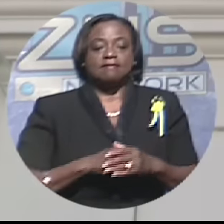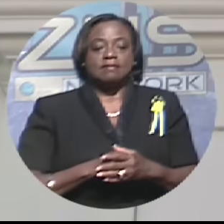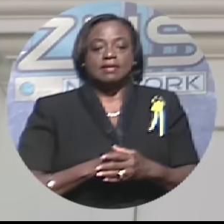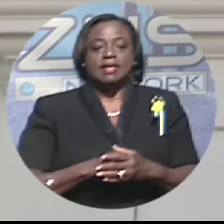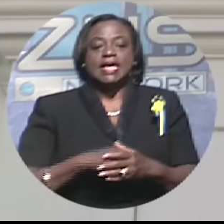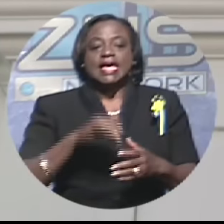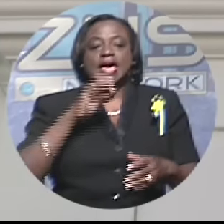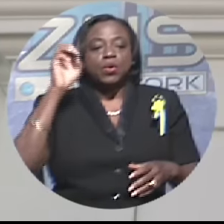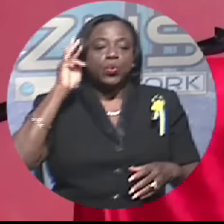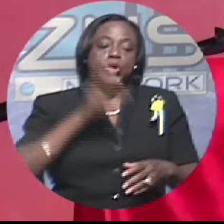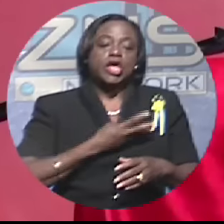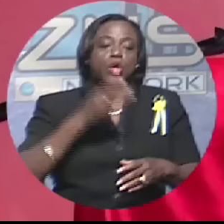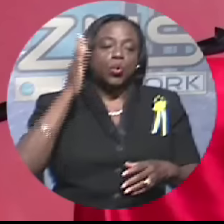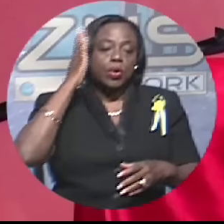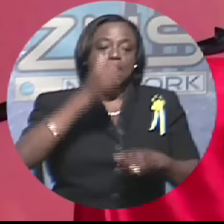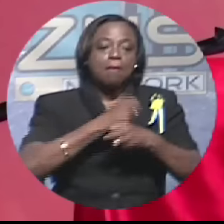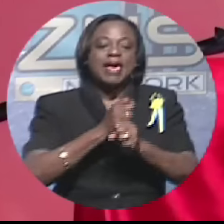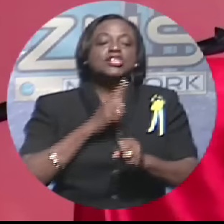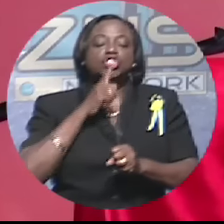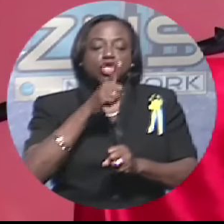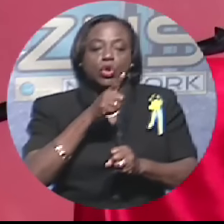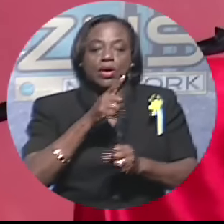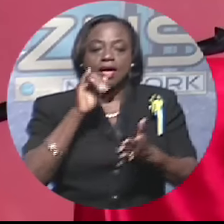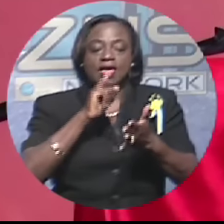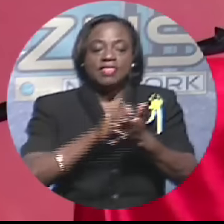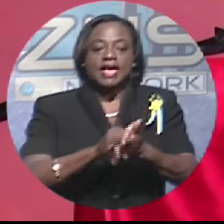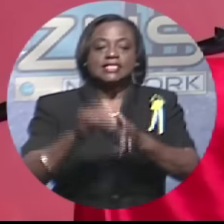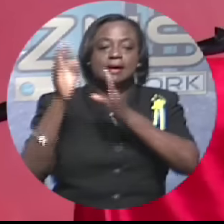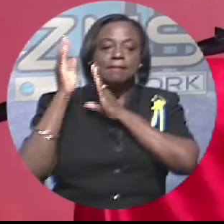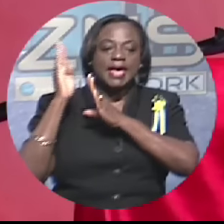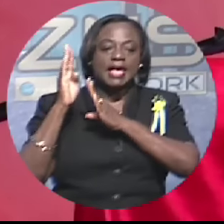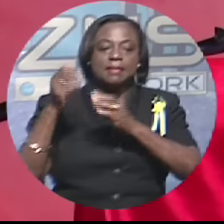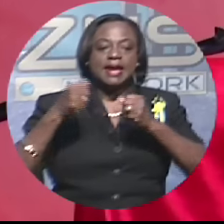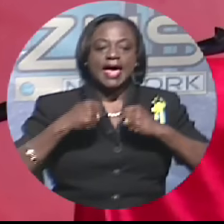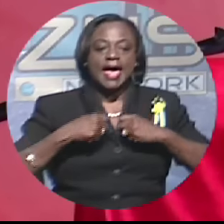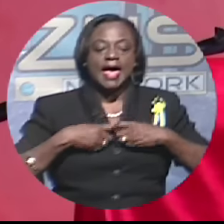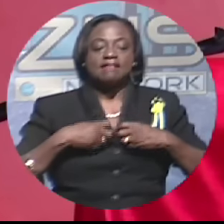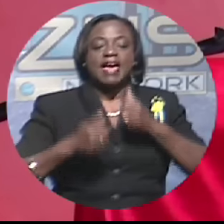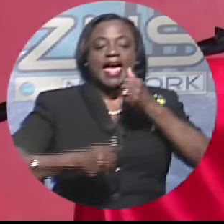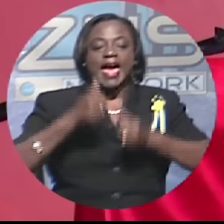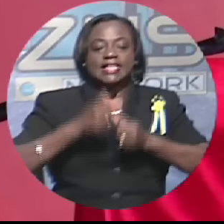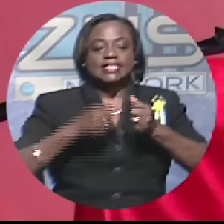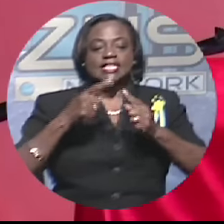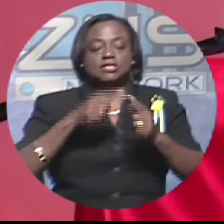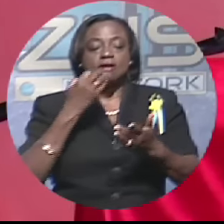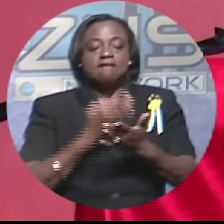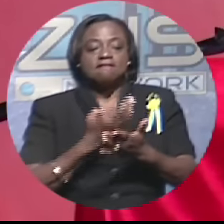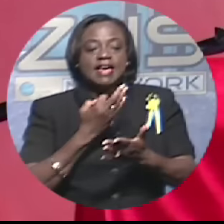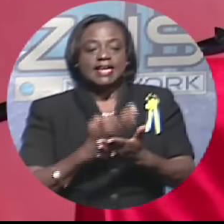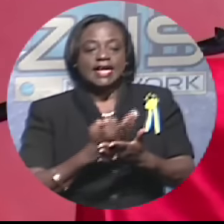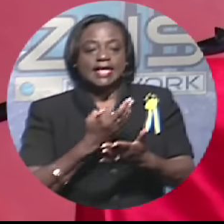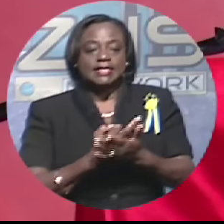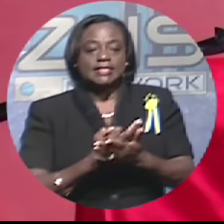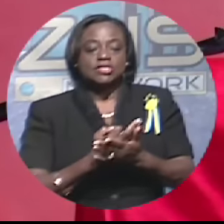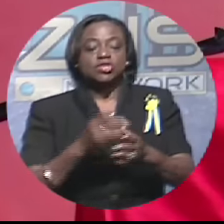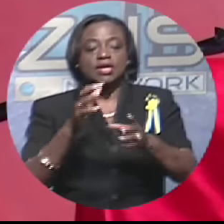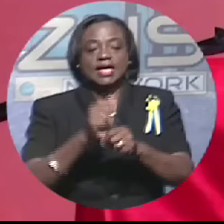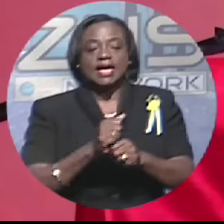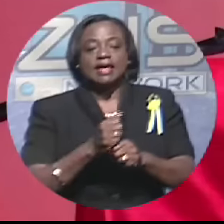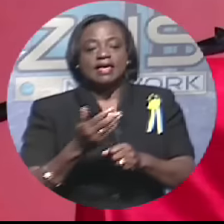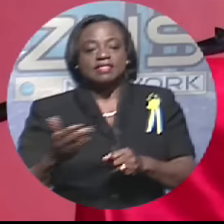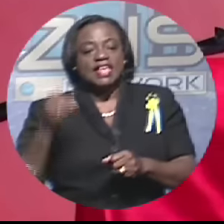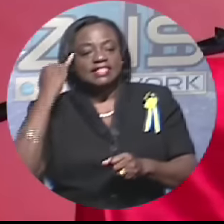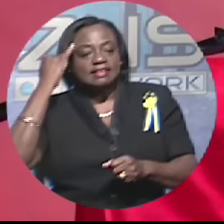We will ensure that Bahamians have access to financing to give wings to